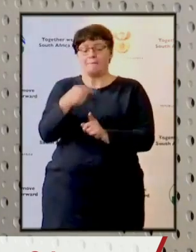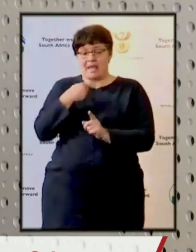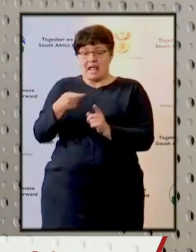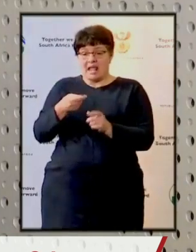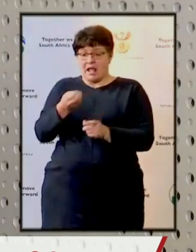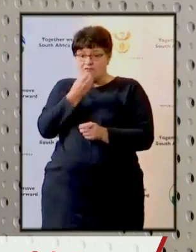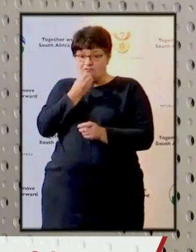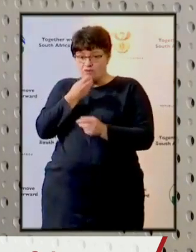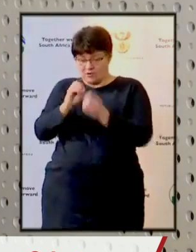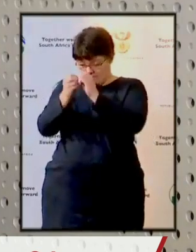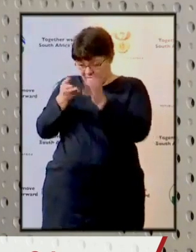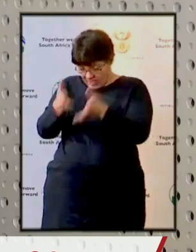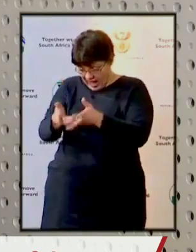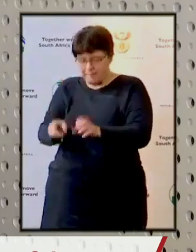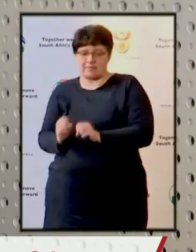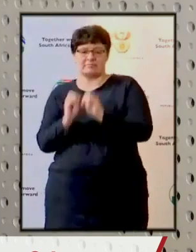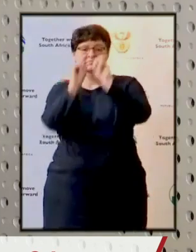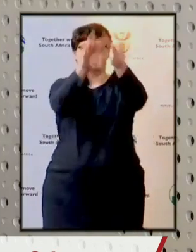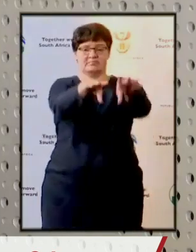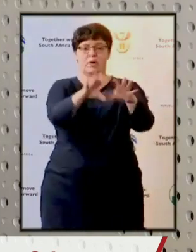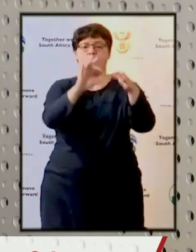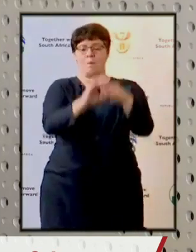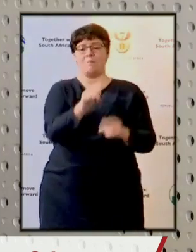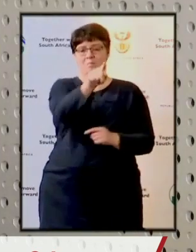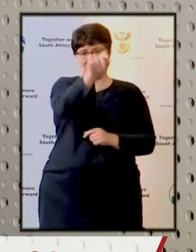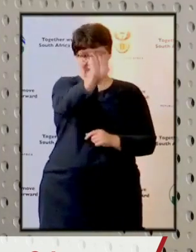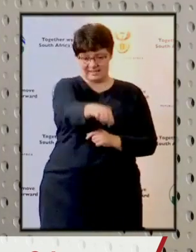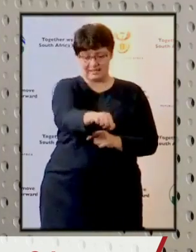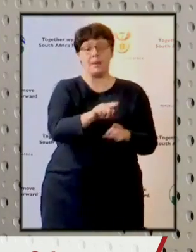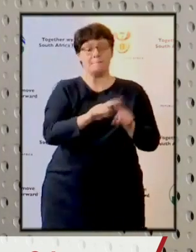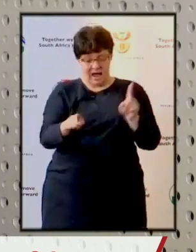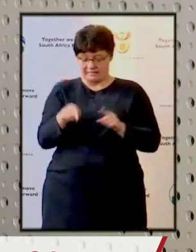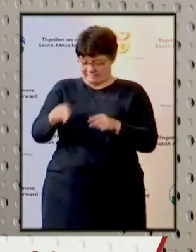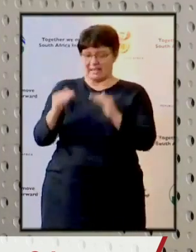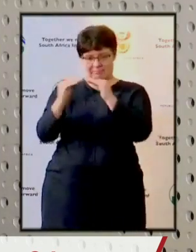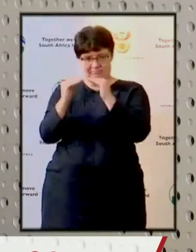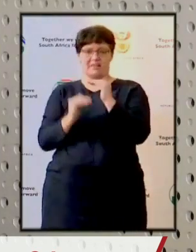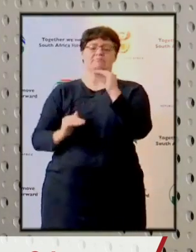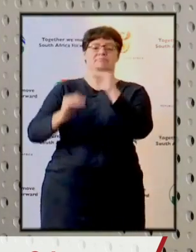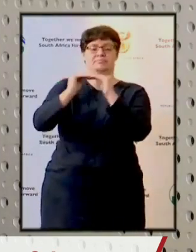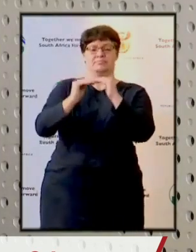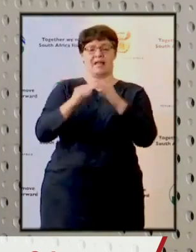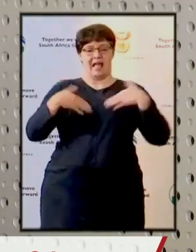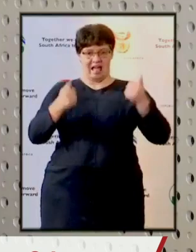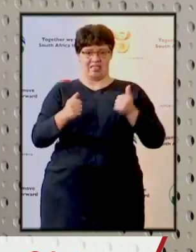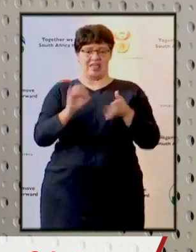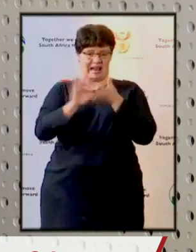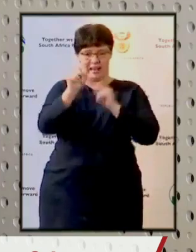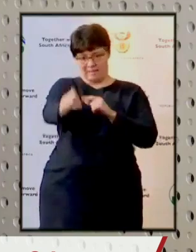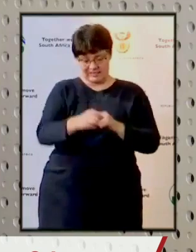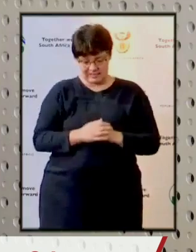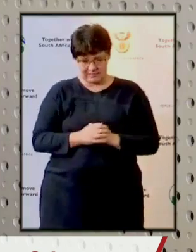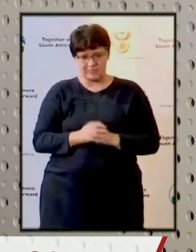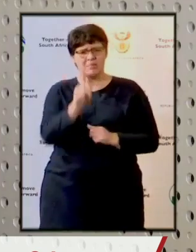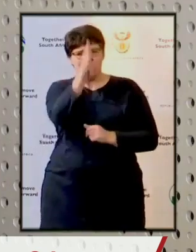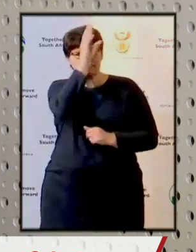So all of the normal standards need to be put in place. I think what we keep on reminding